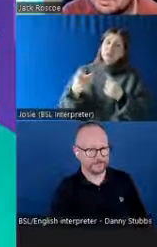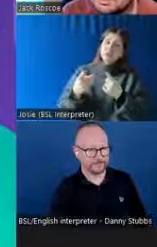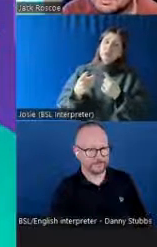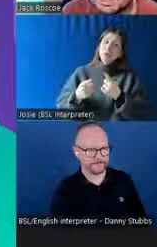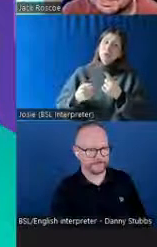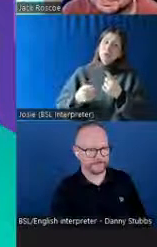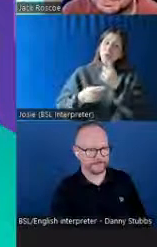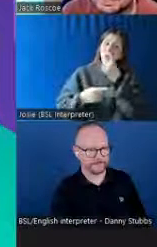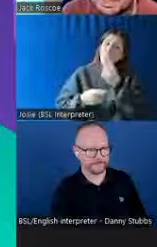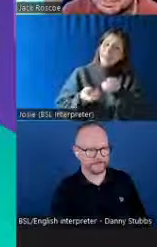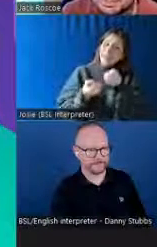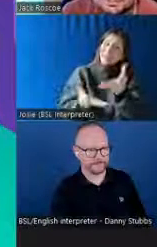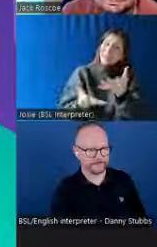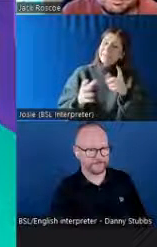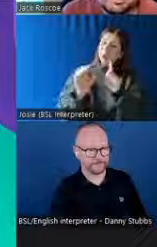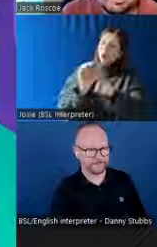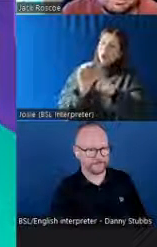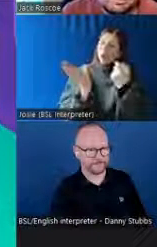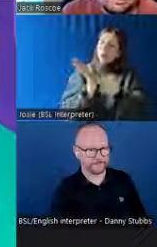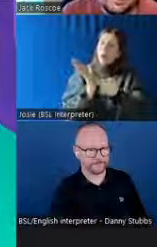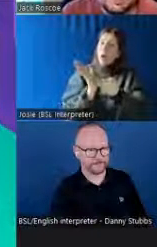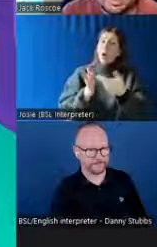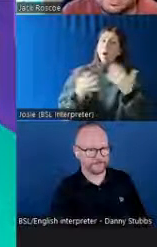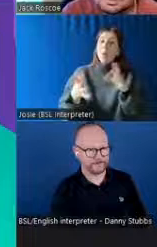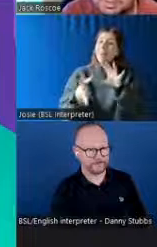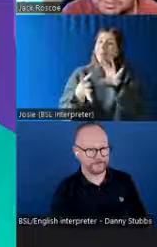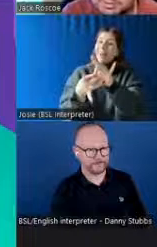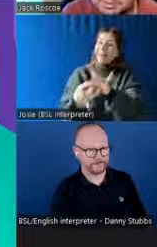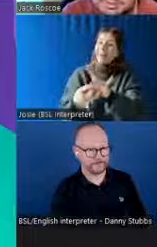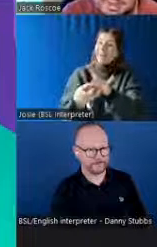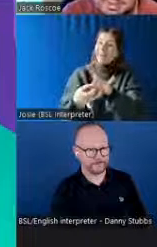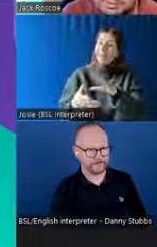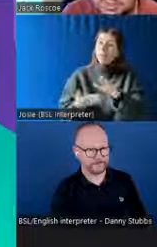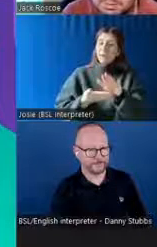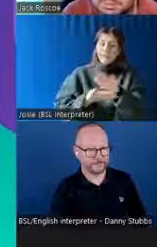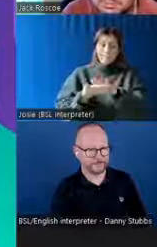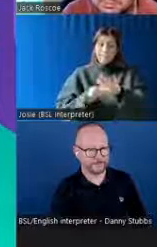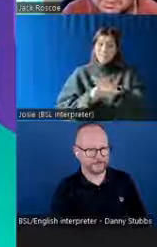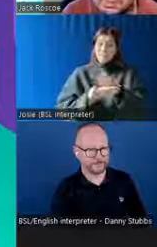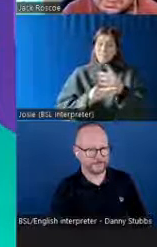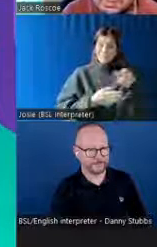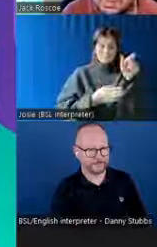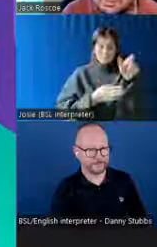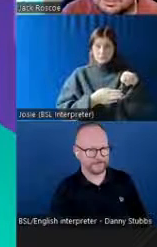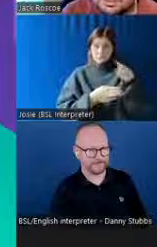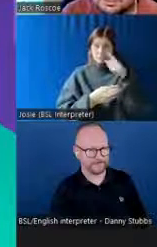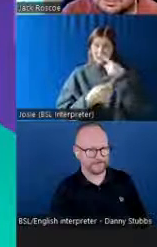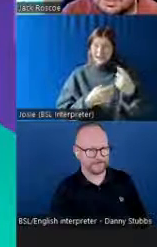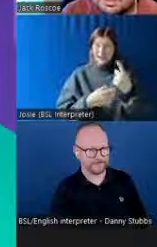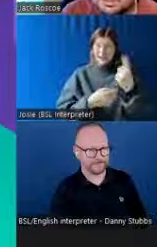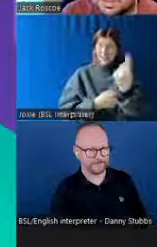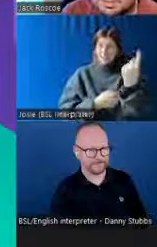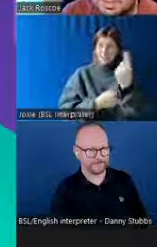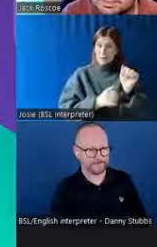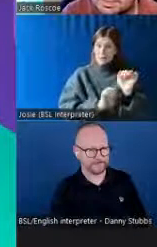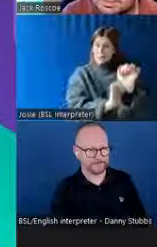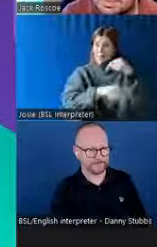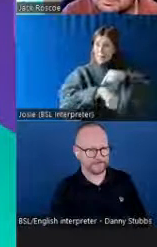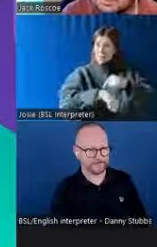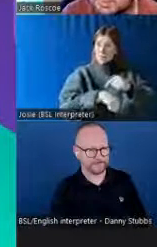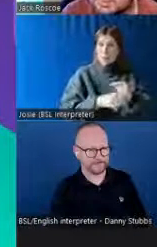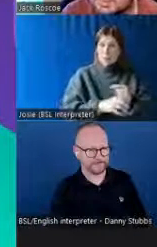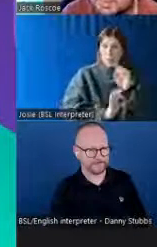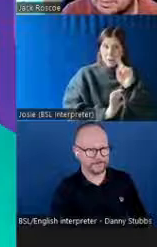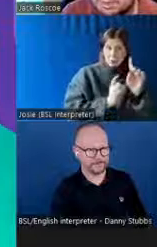QR code or a link that they can take away. And it's really important to make a human appeal, how the survey is needed to